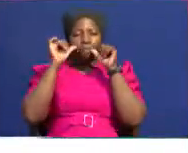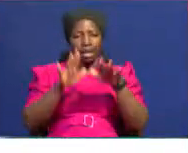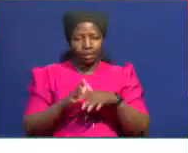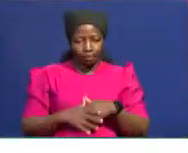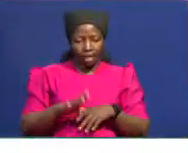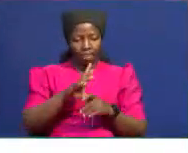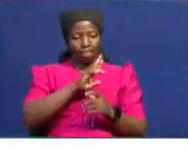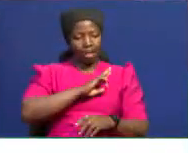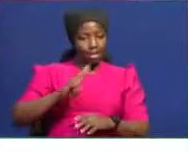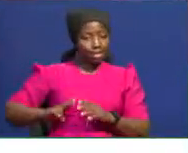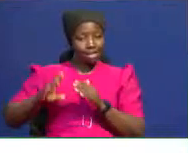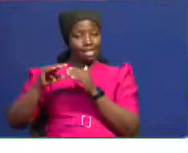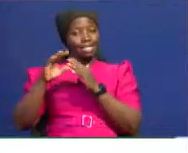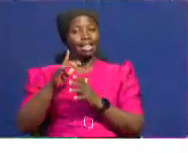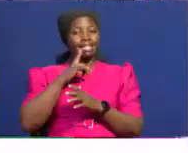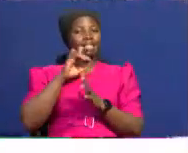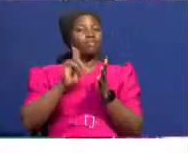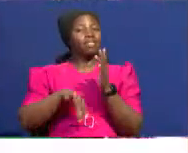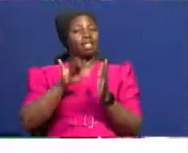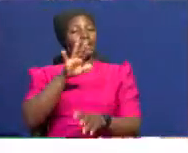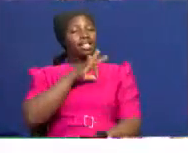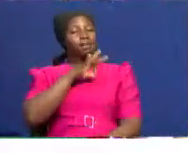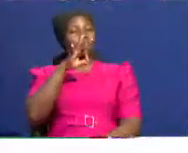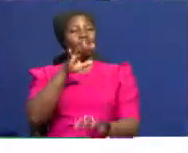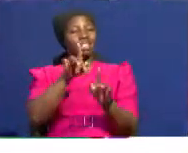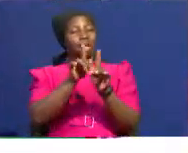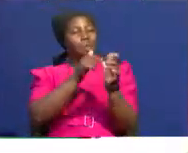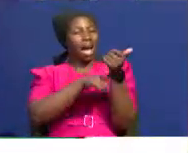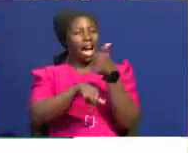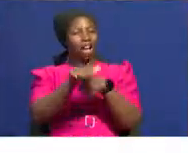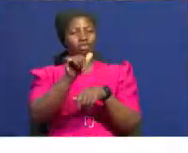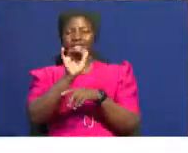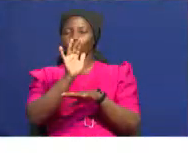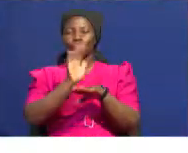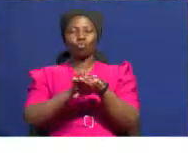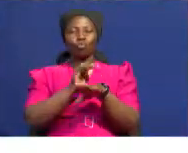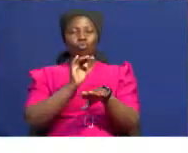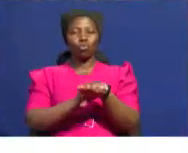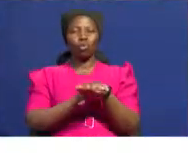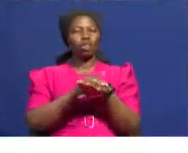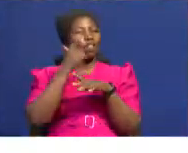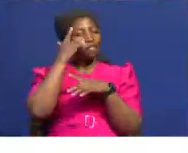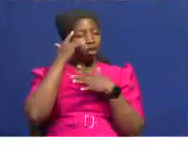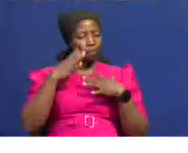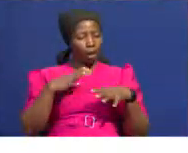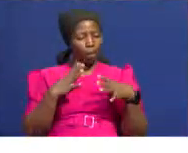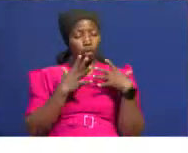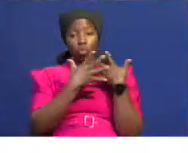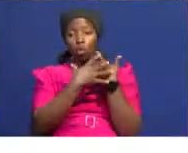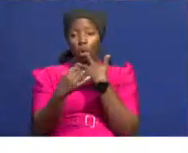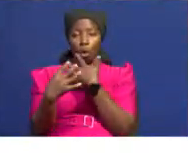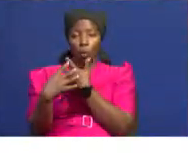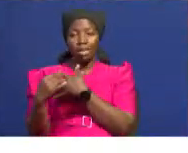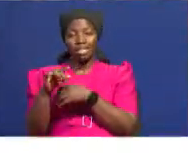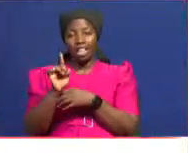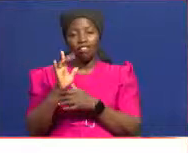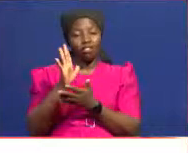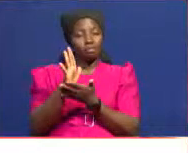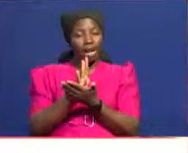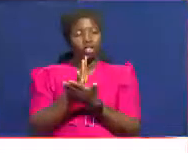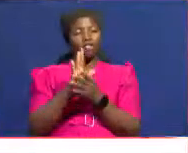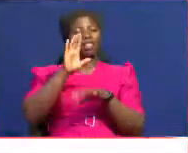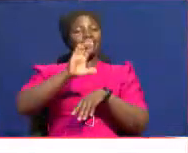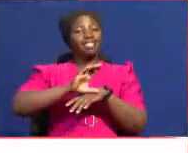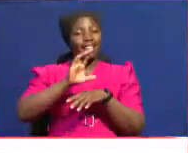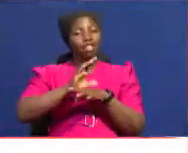leaders termed his spirituality and deeds as worth emulating. He was part and parcel of the church.